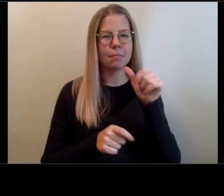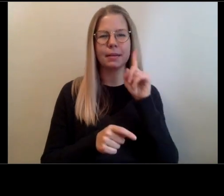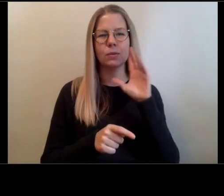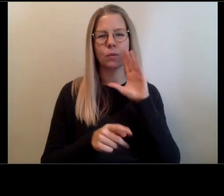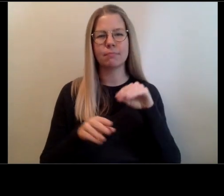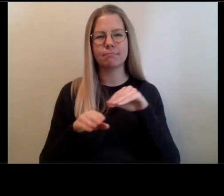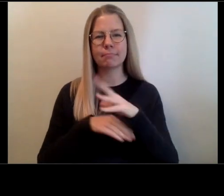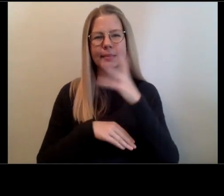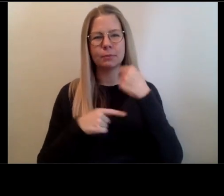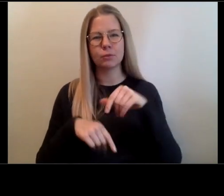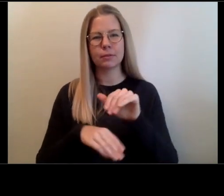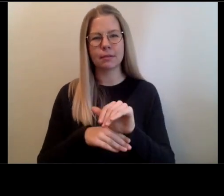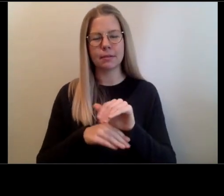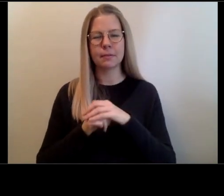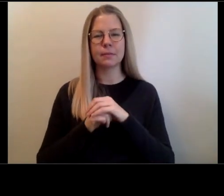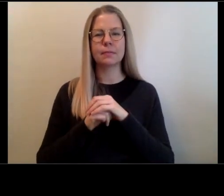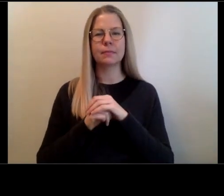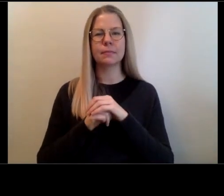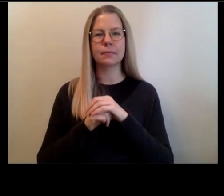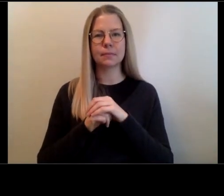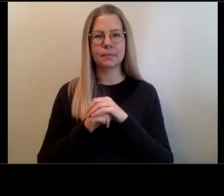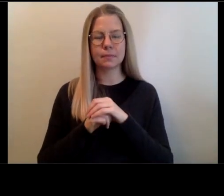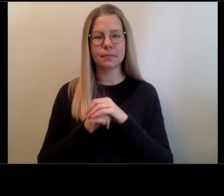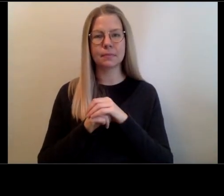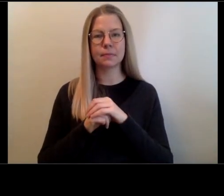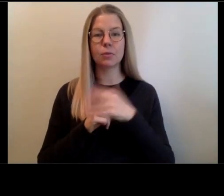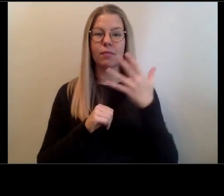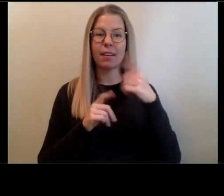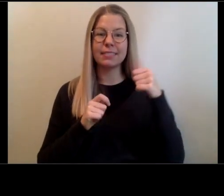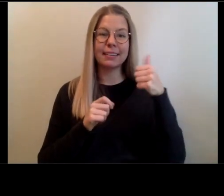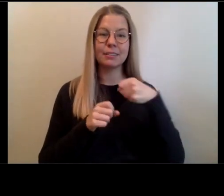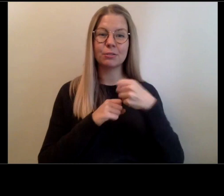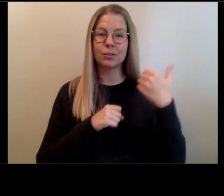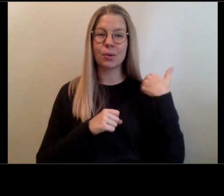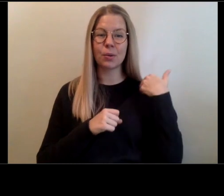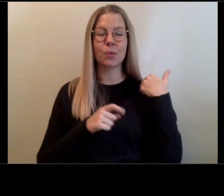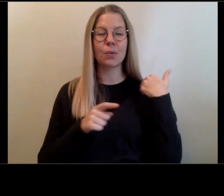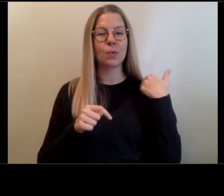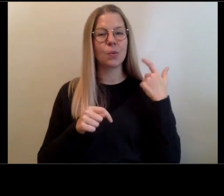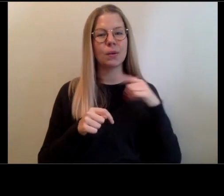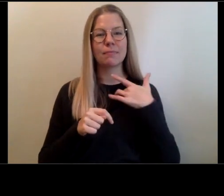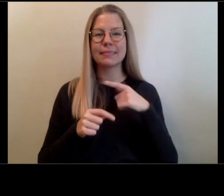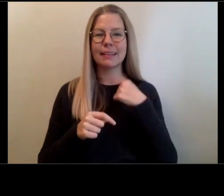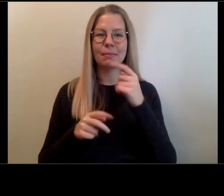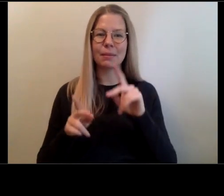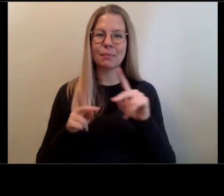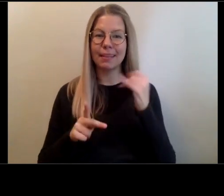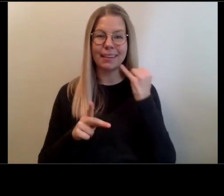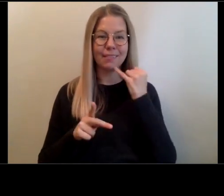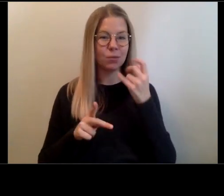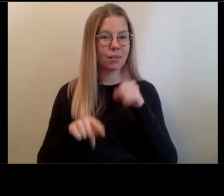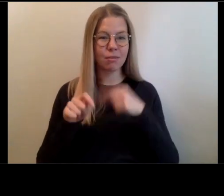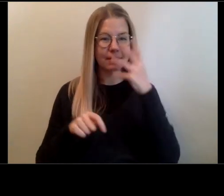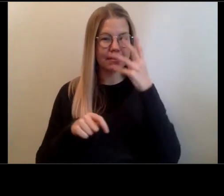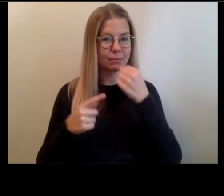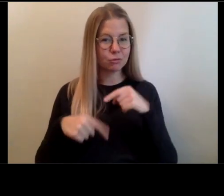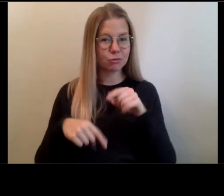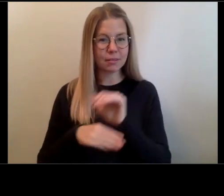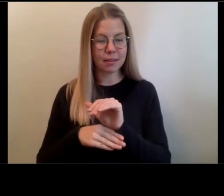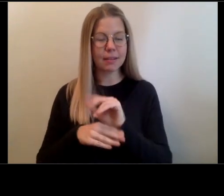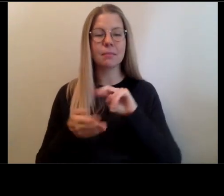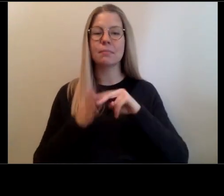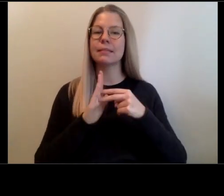changing, but 5-10 years ago, people would say, well, if you're having problems sleeping at night, then you shouldn't be napping during the day. Let